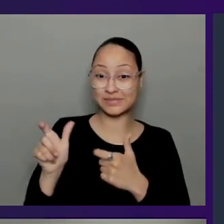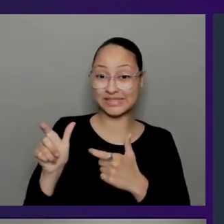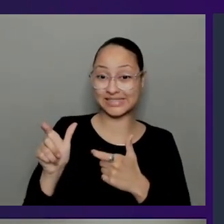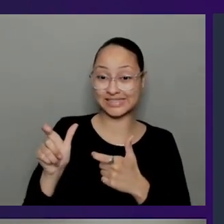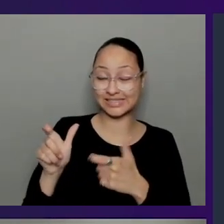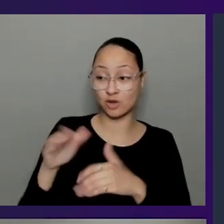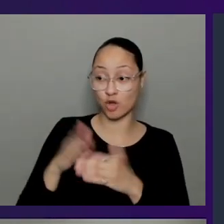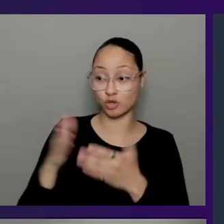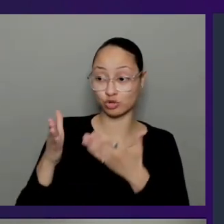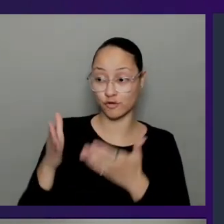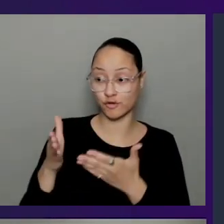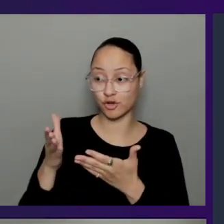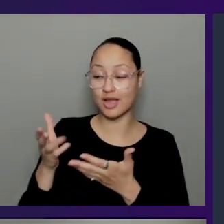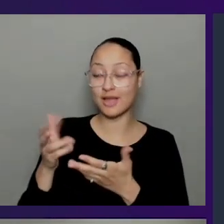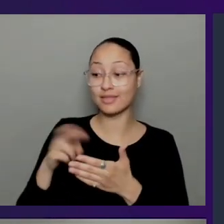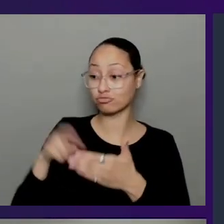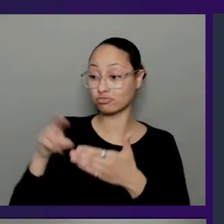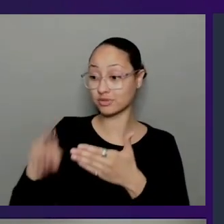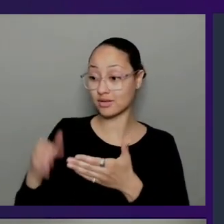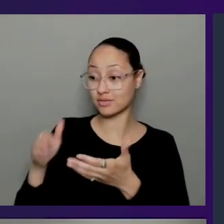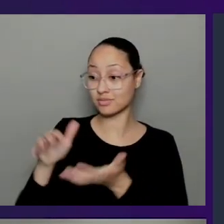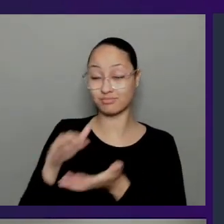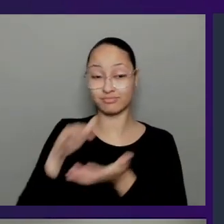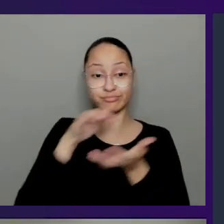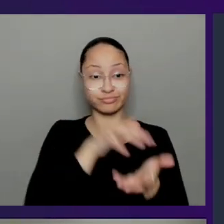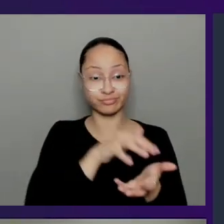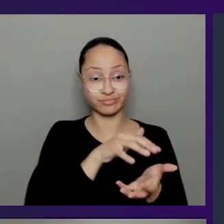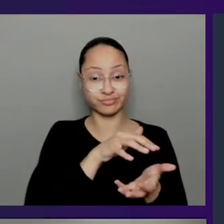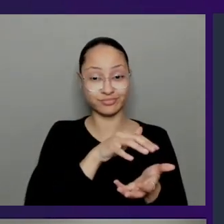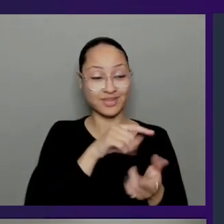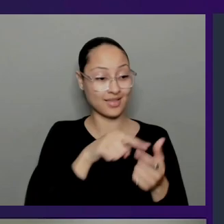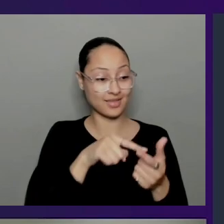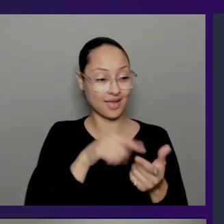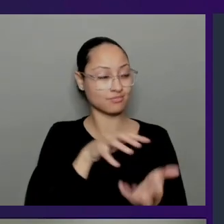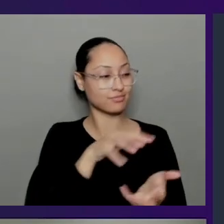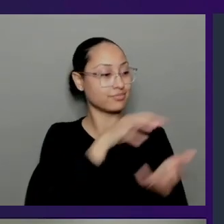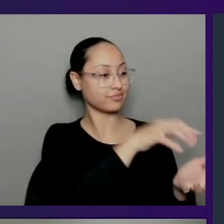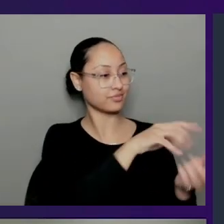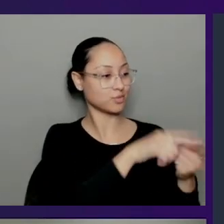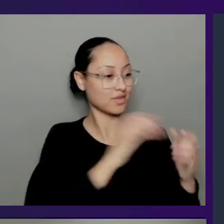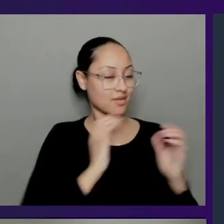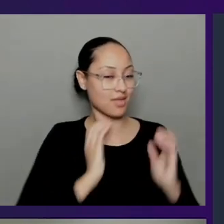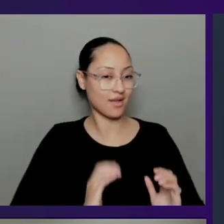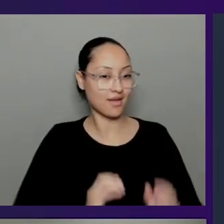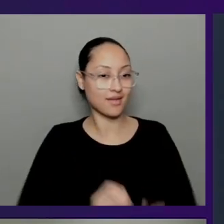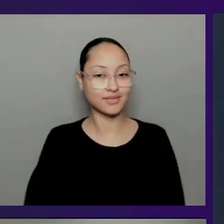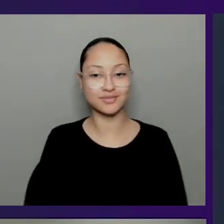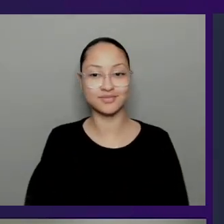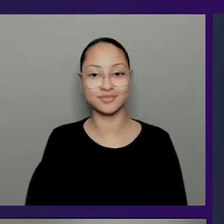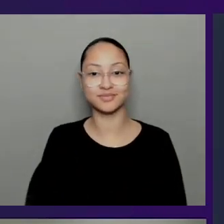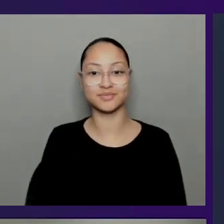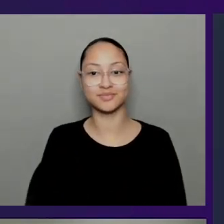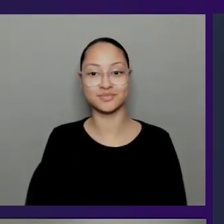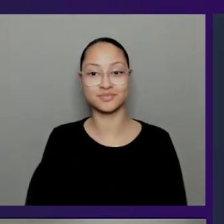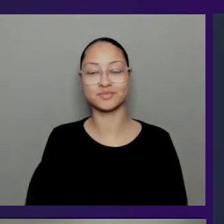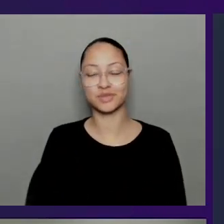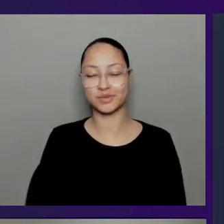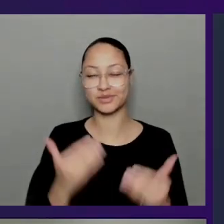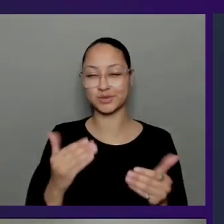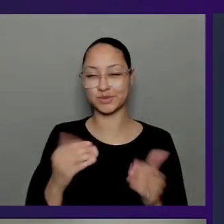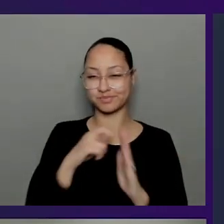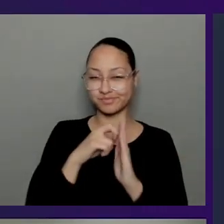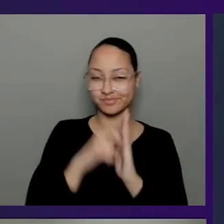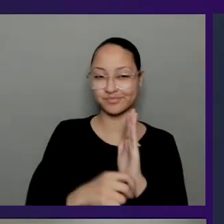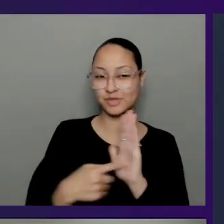then passed over, the results of which are then passed over to the client. So let's dive in and show a demo